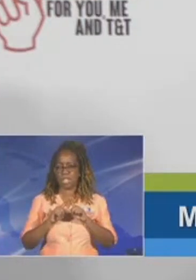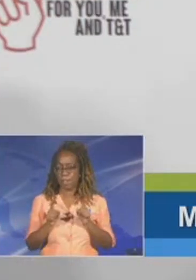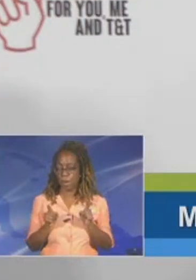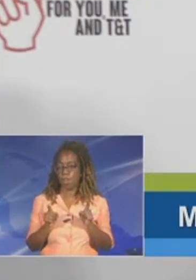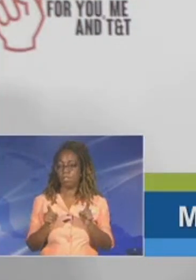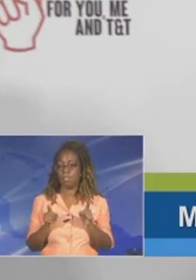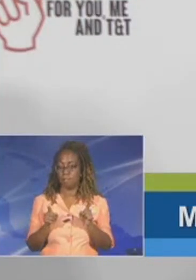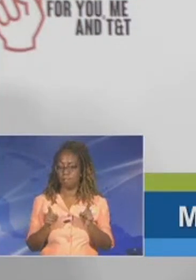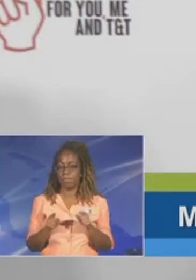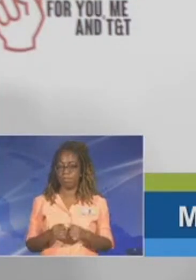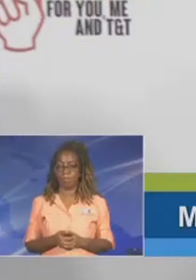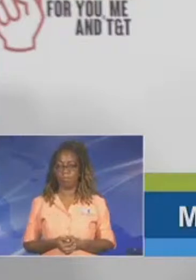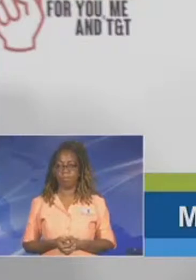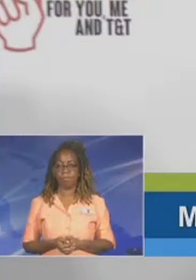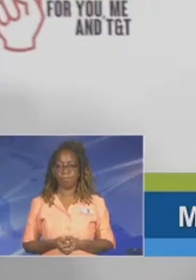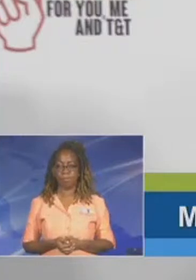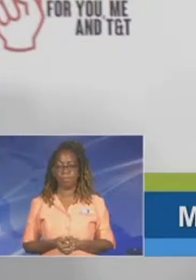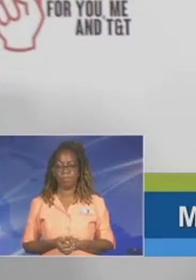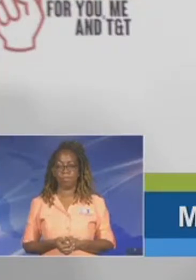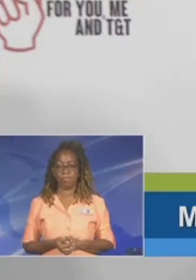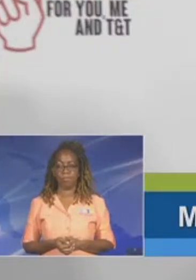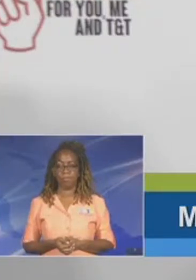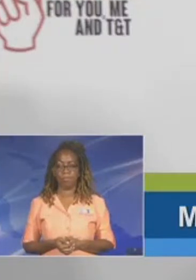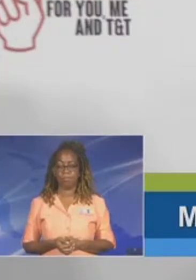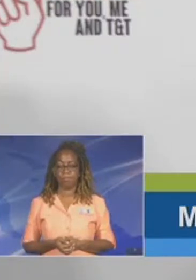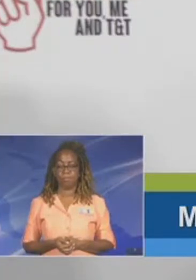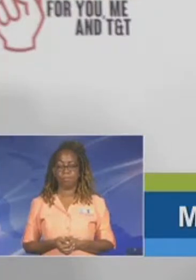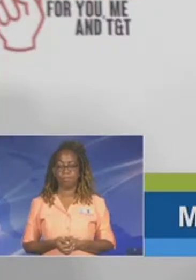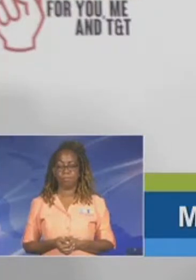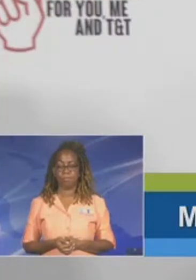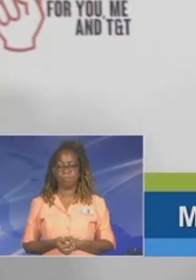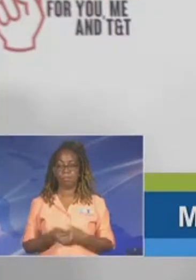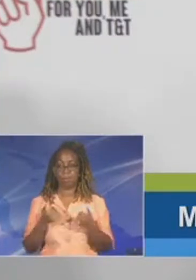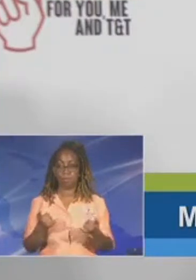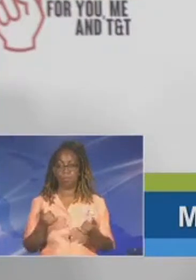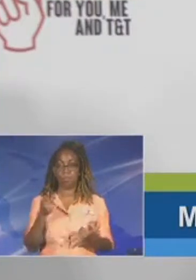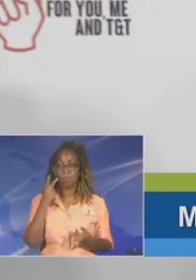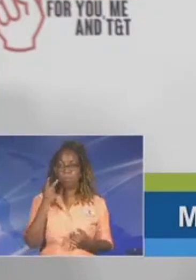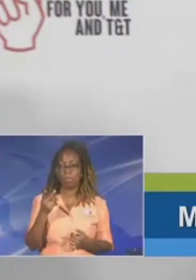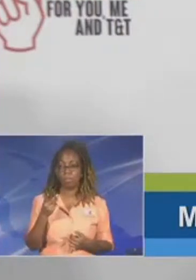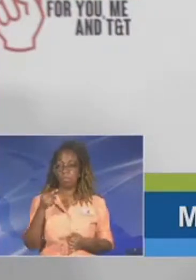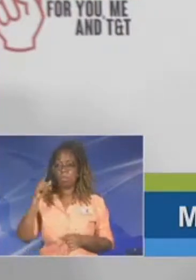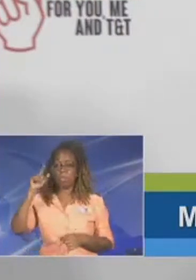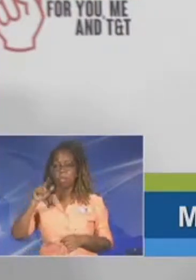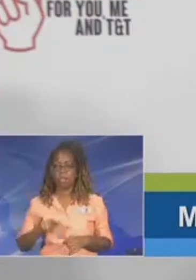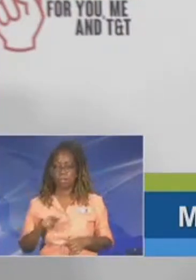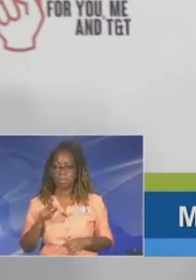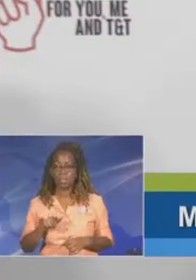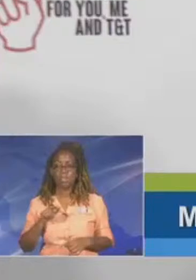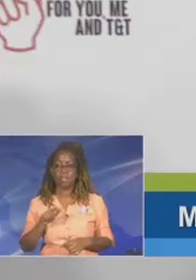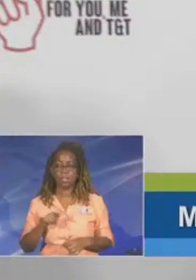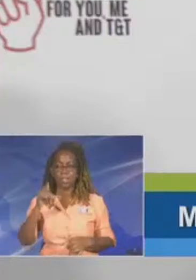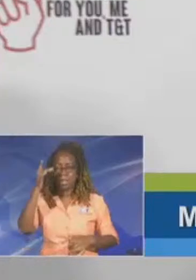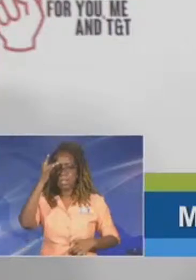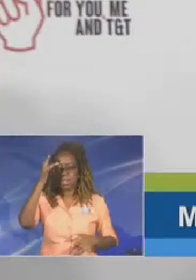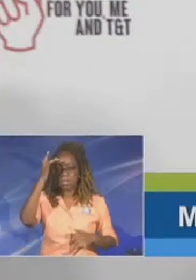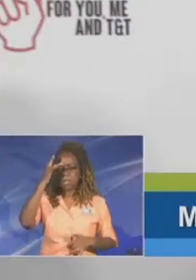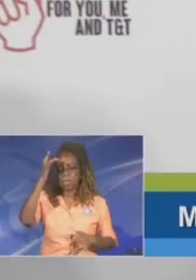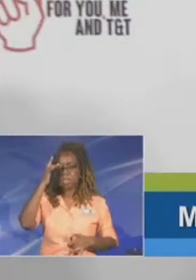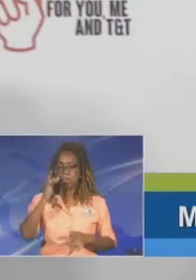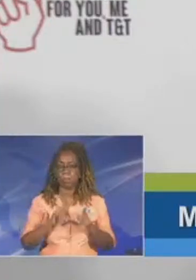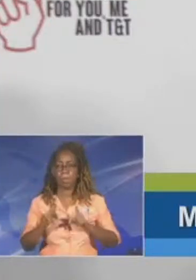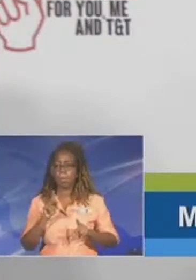our hospitals really are reflective of a trend of less severely and critically ill